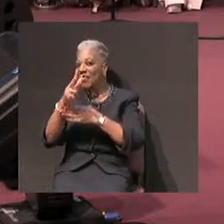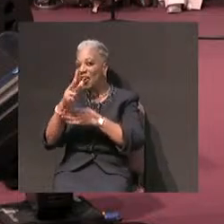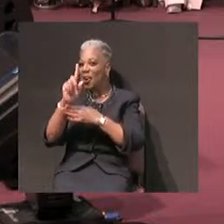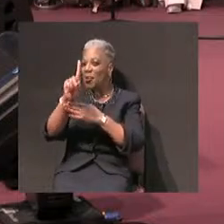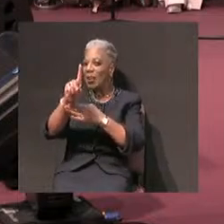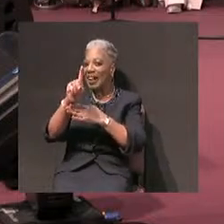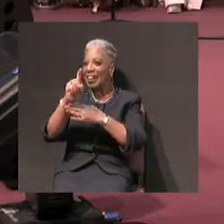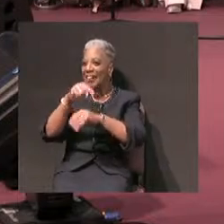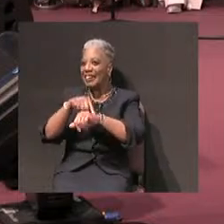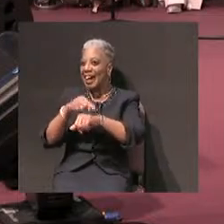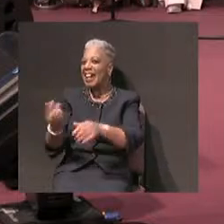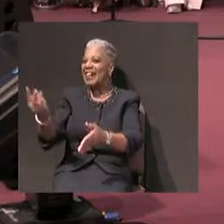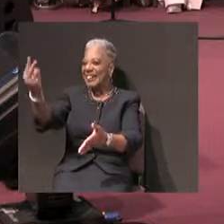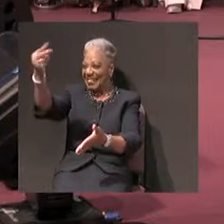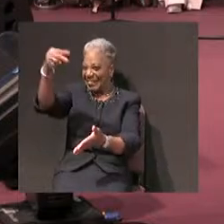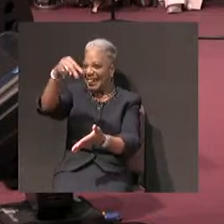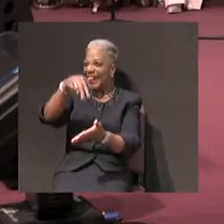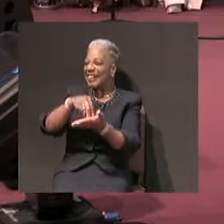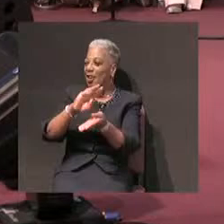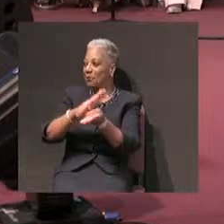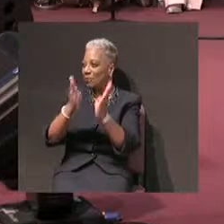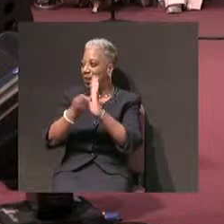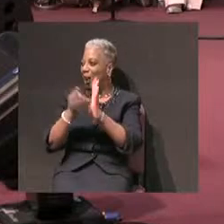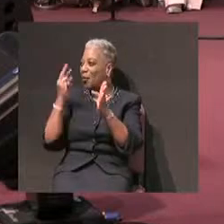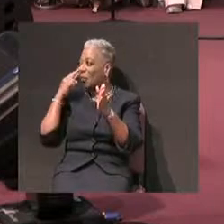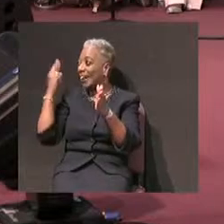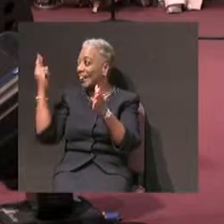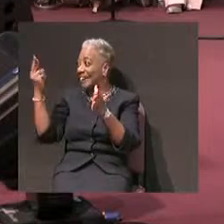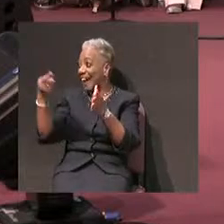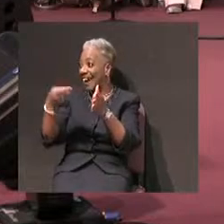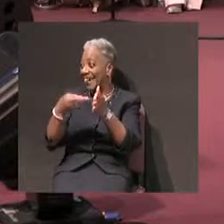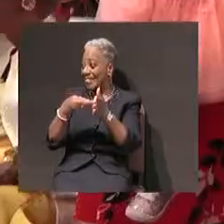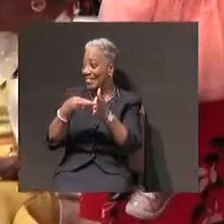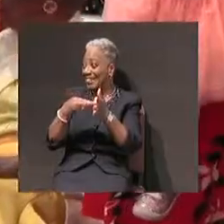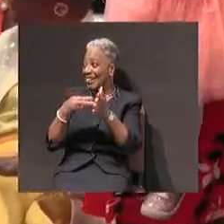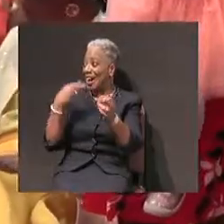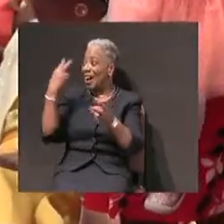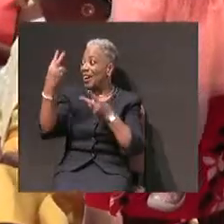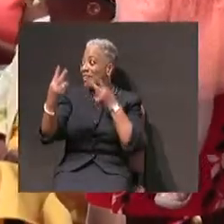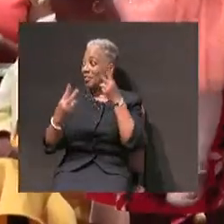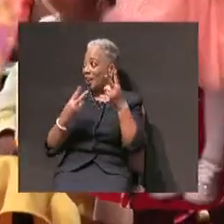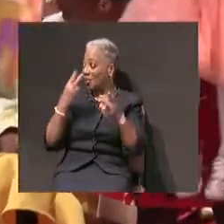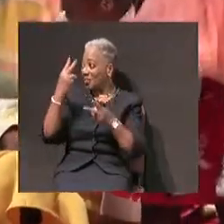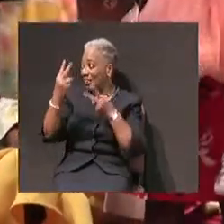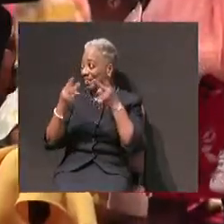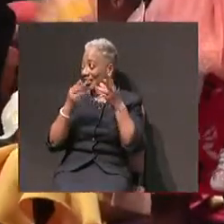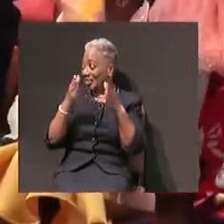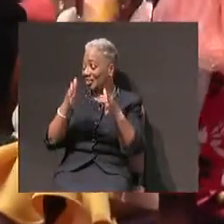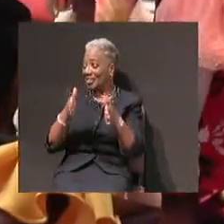round of applause. Yes. All right. Amen. Welcome, welcome, welcome.